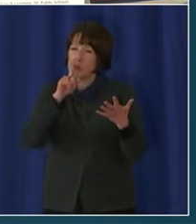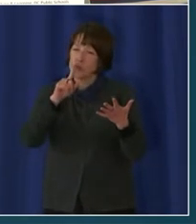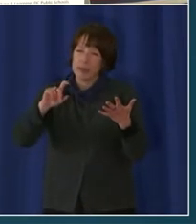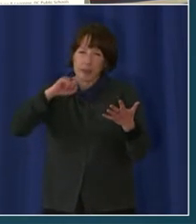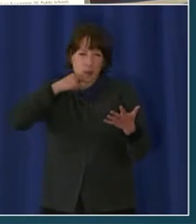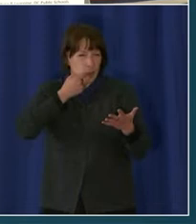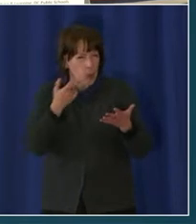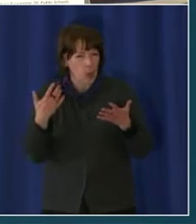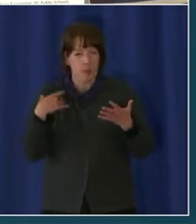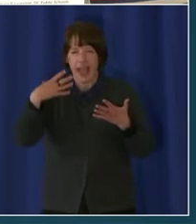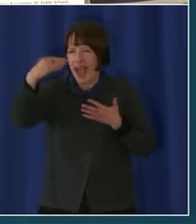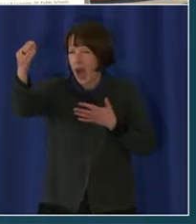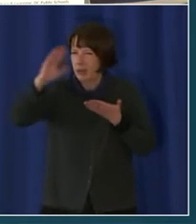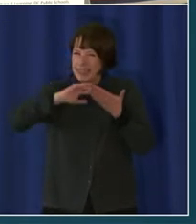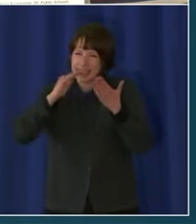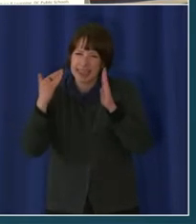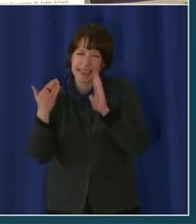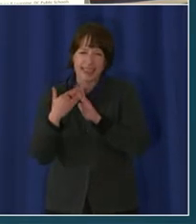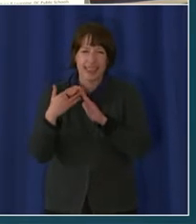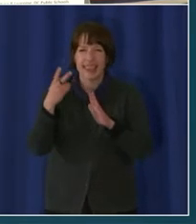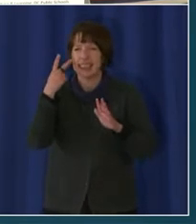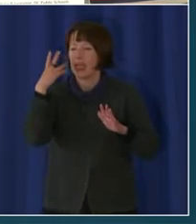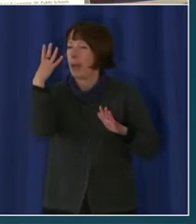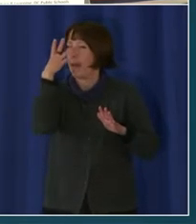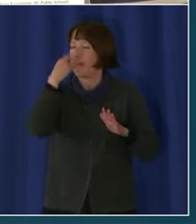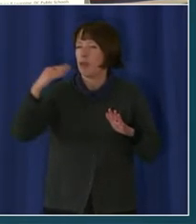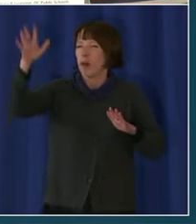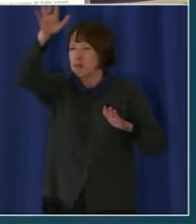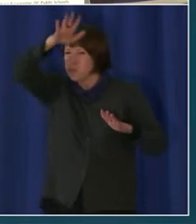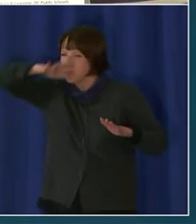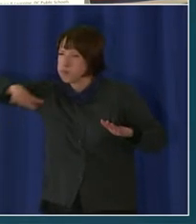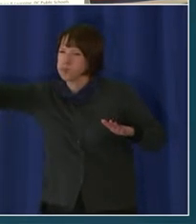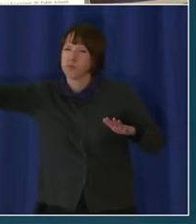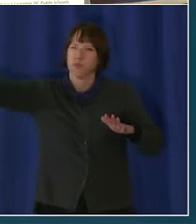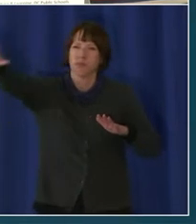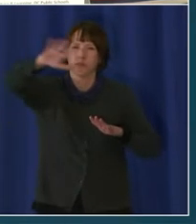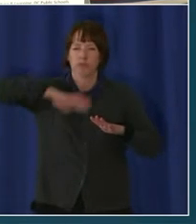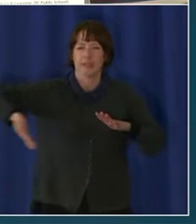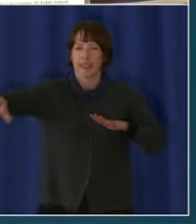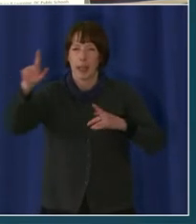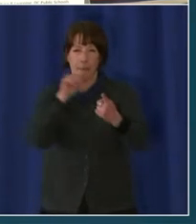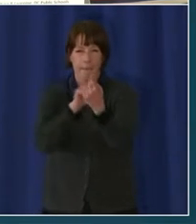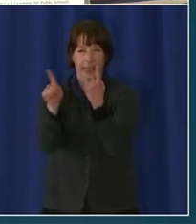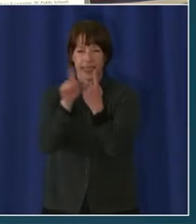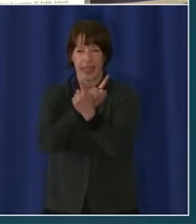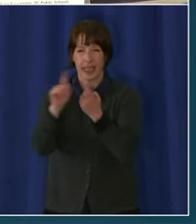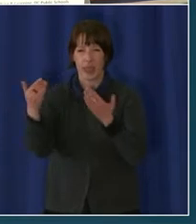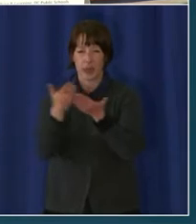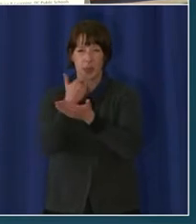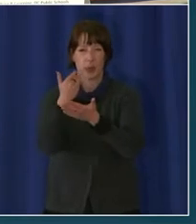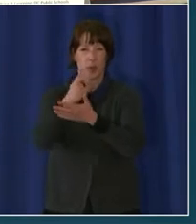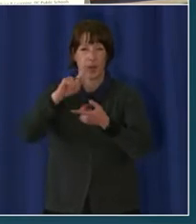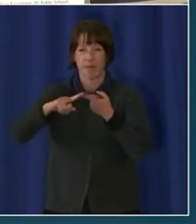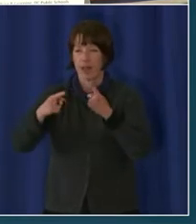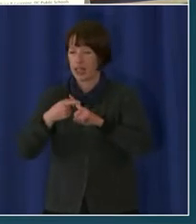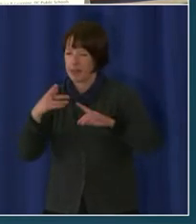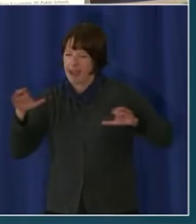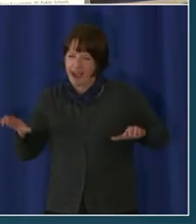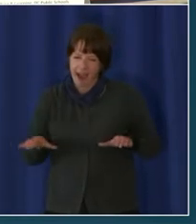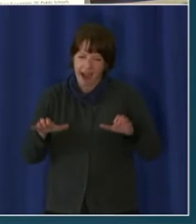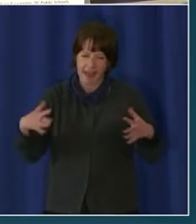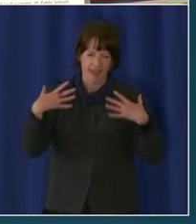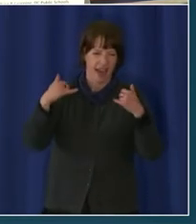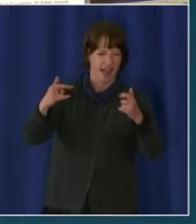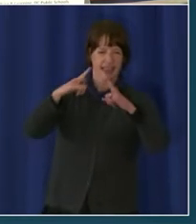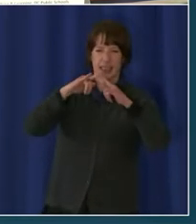in the city, get to see some beautiful spaces, make new friends, and be active and healthy at the same time.